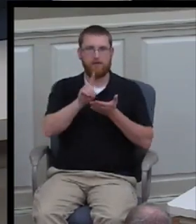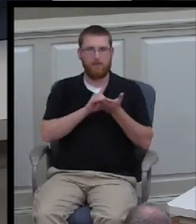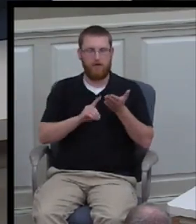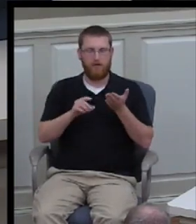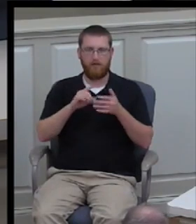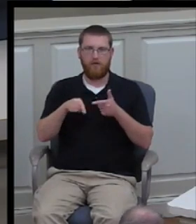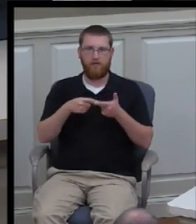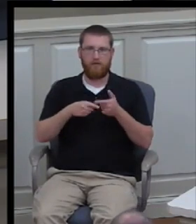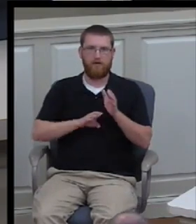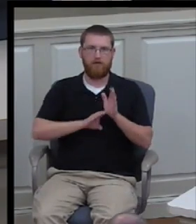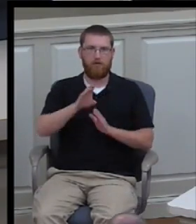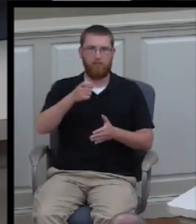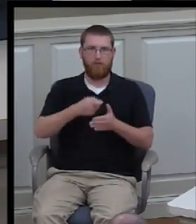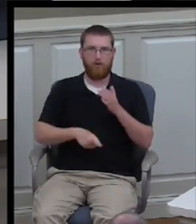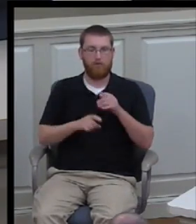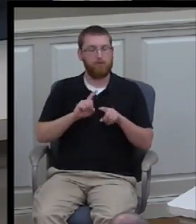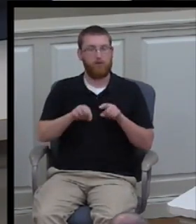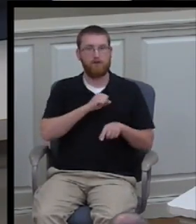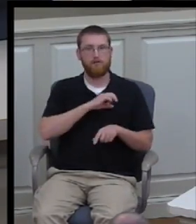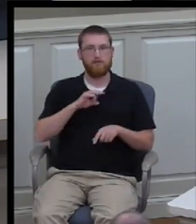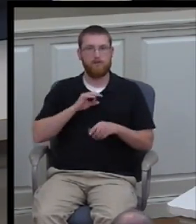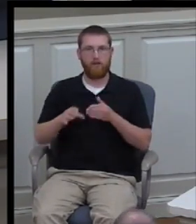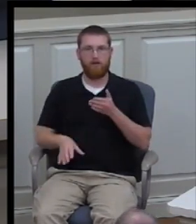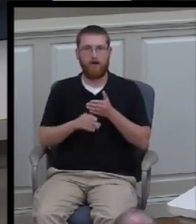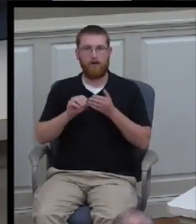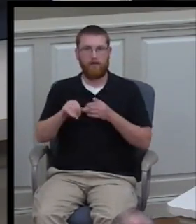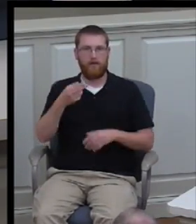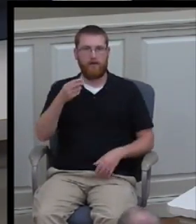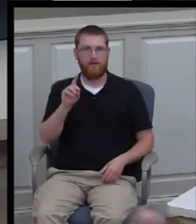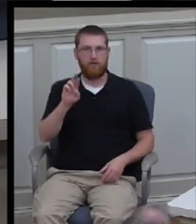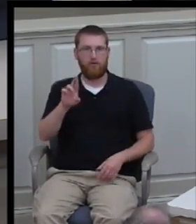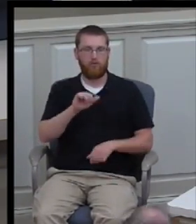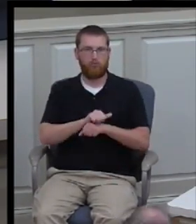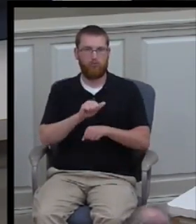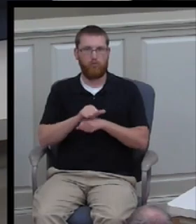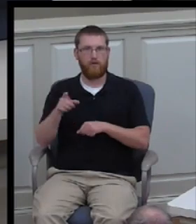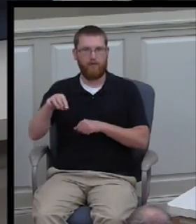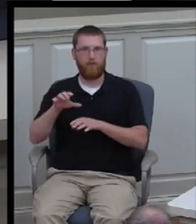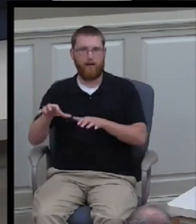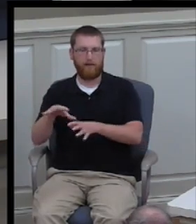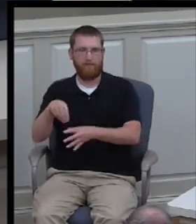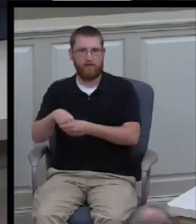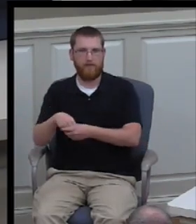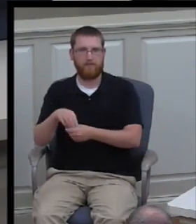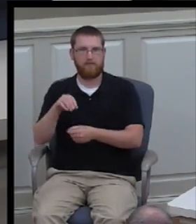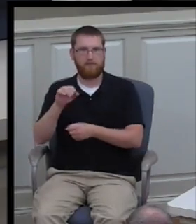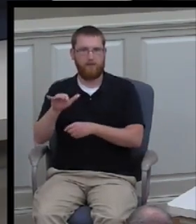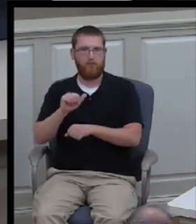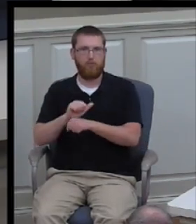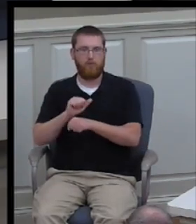But at this time, staff is requesting that we add that to HDR's work and that they're active in the sewer system today. This would be amendment number 2 to